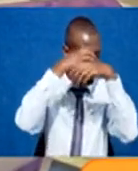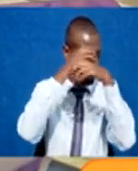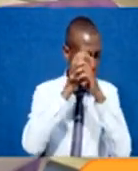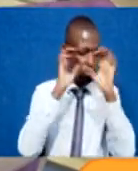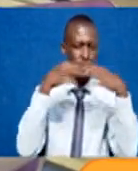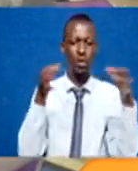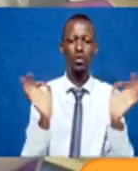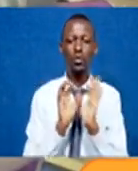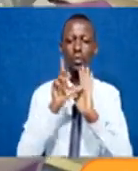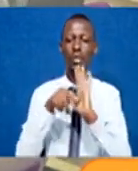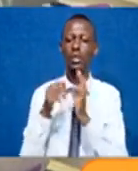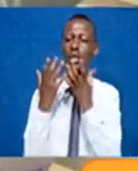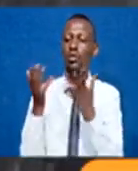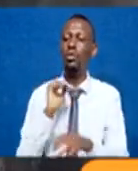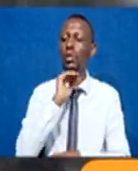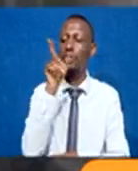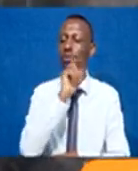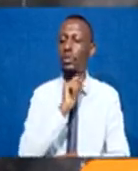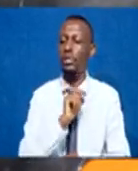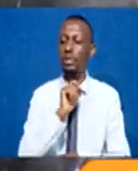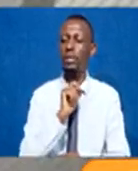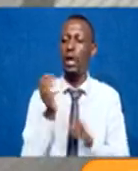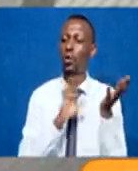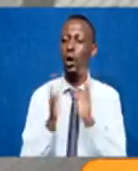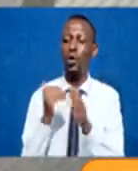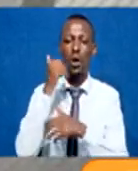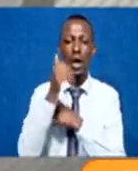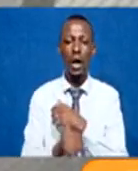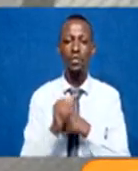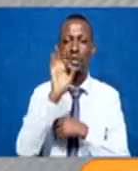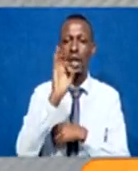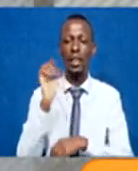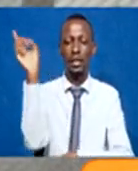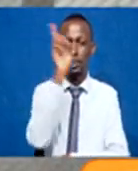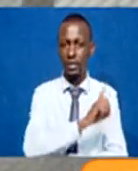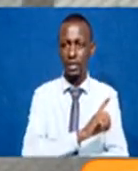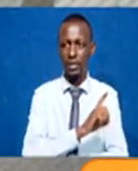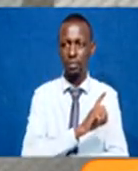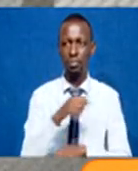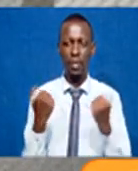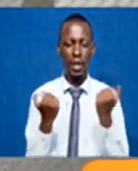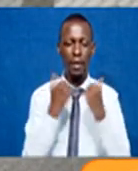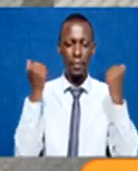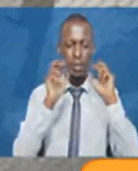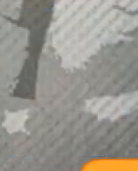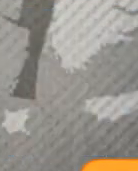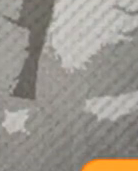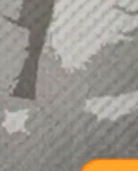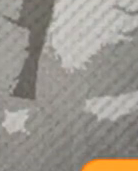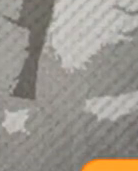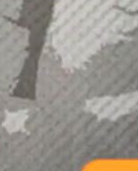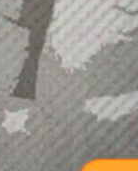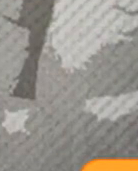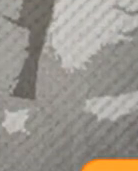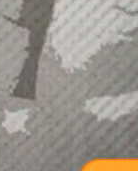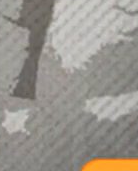family informed of the cause of death within 30 days. From the autopsies conducted so far, malnutrition